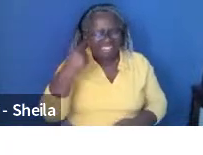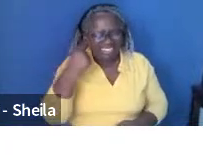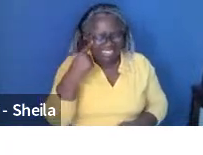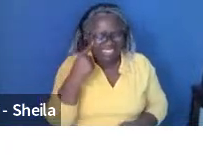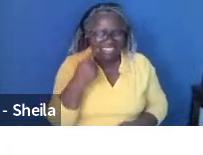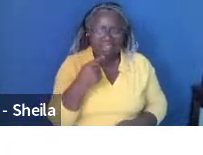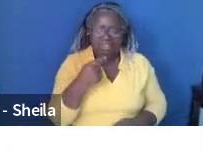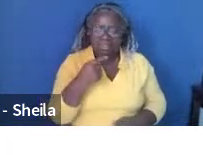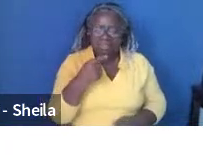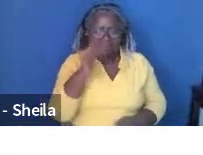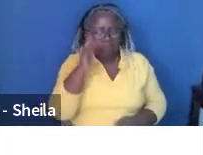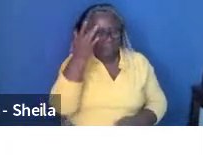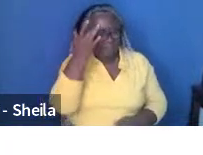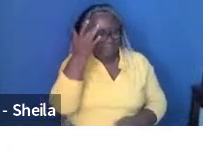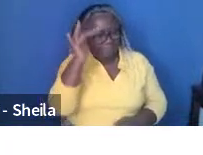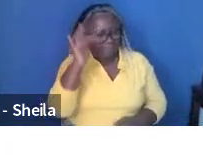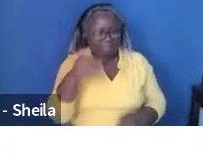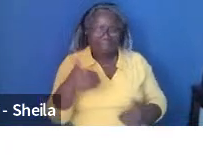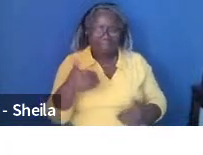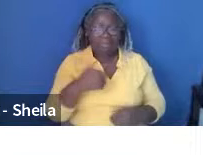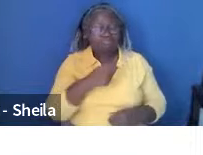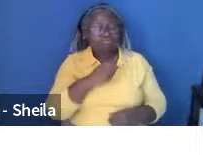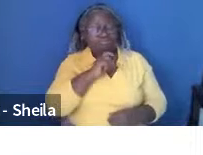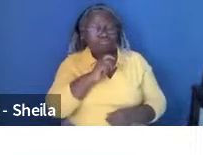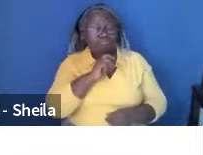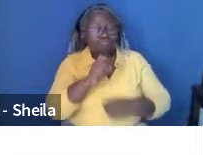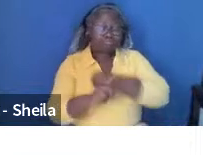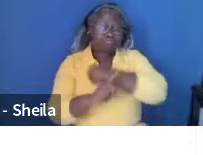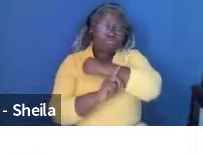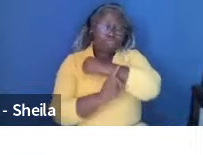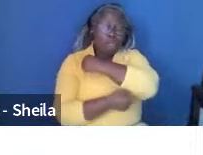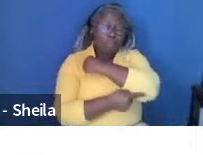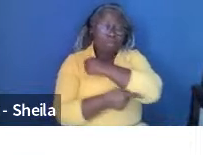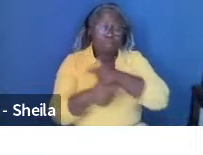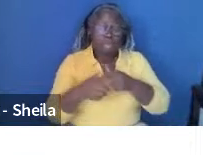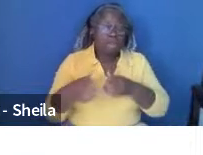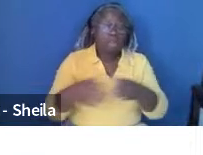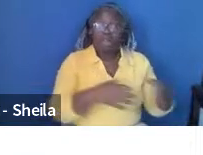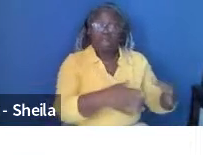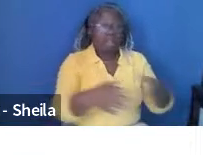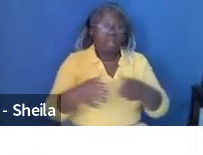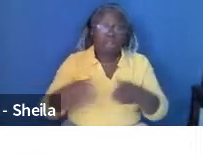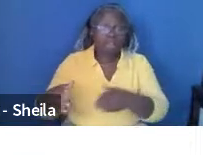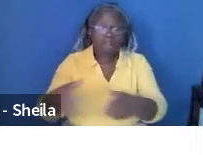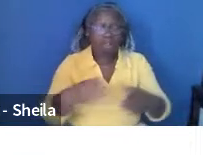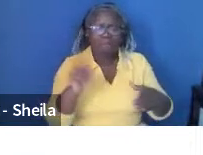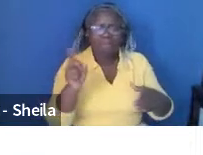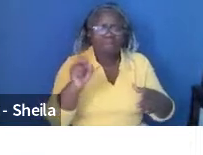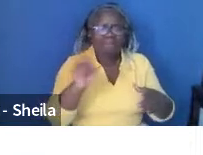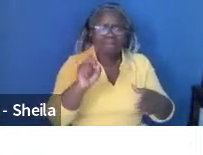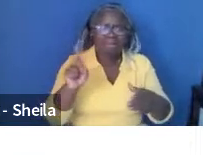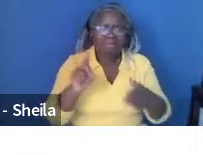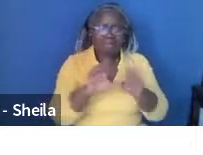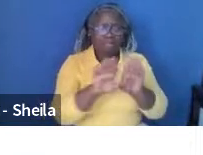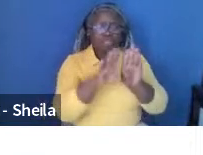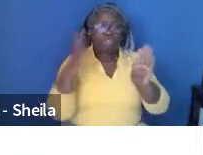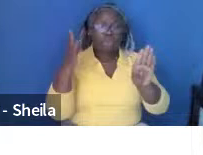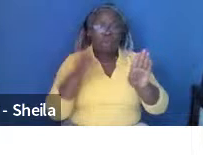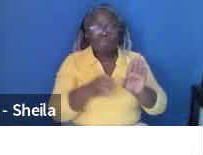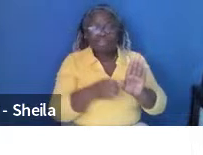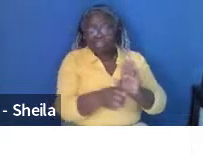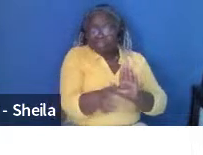are a big deal. Trash cans are inevitably next to the door, which is in the required